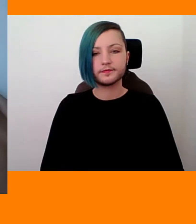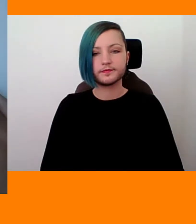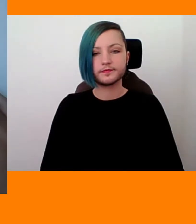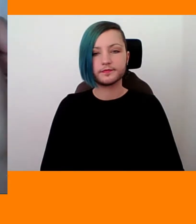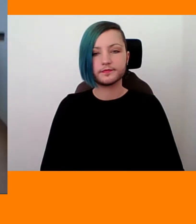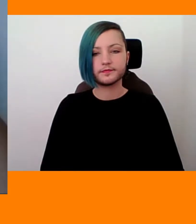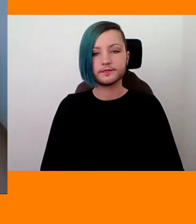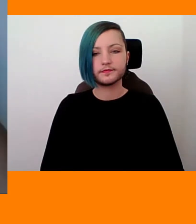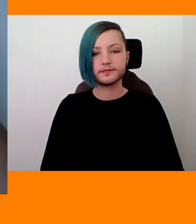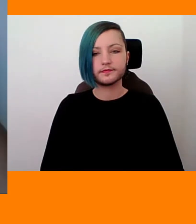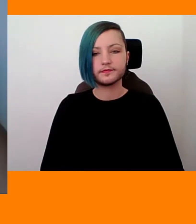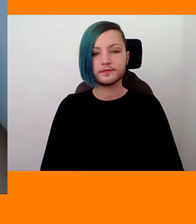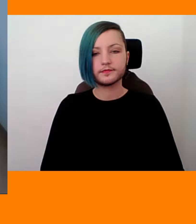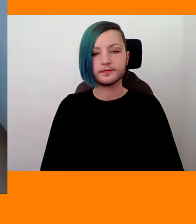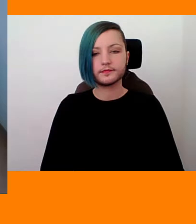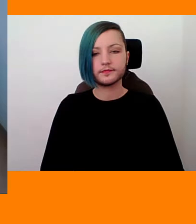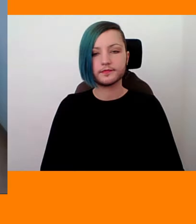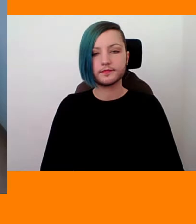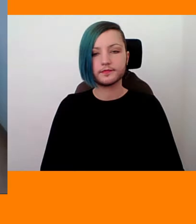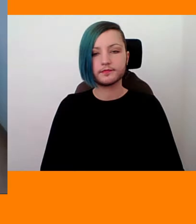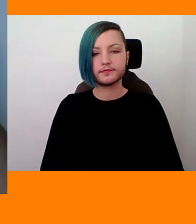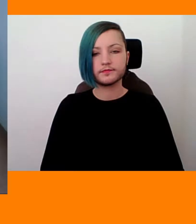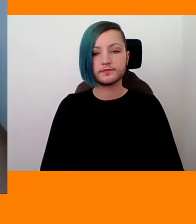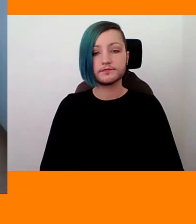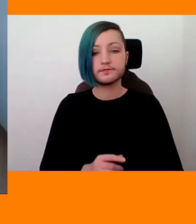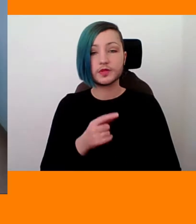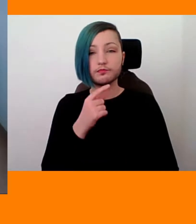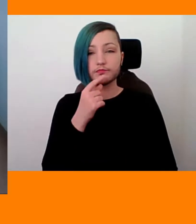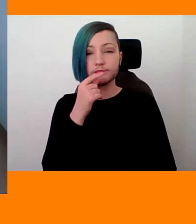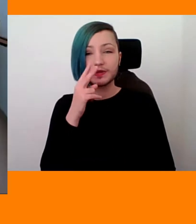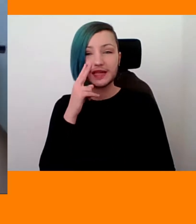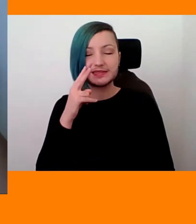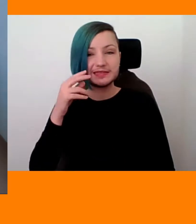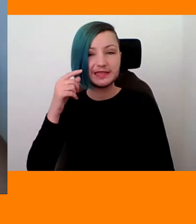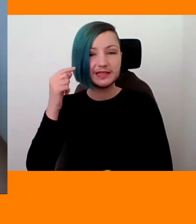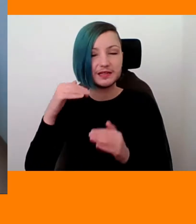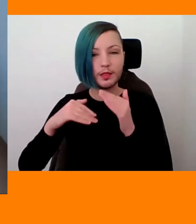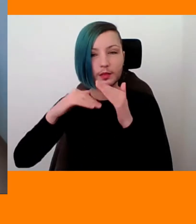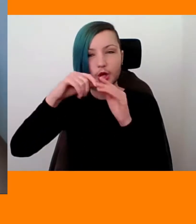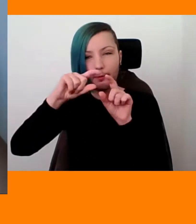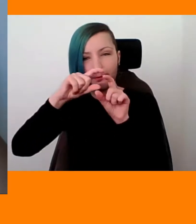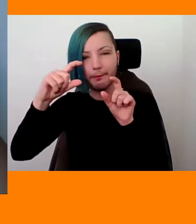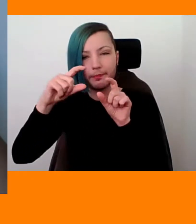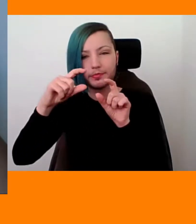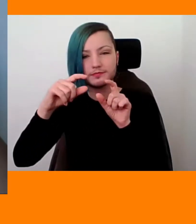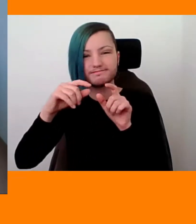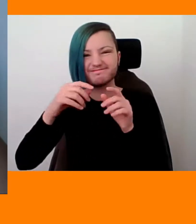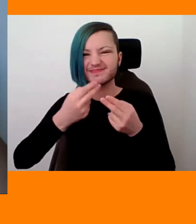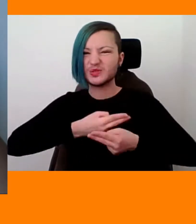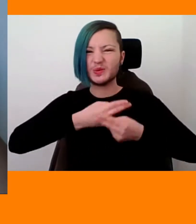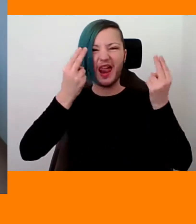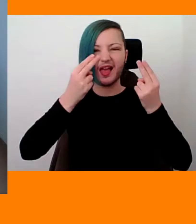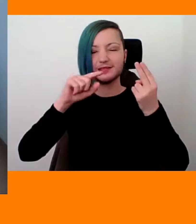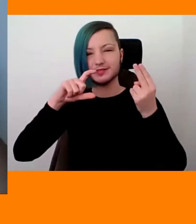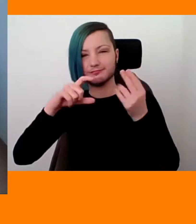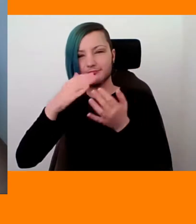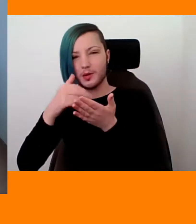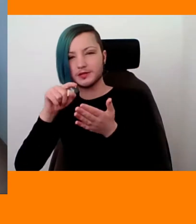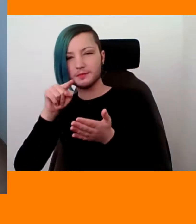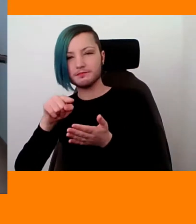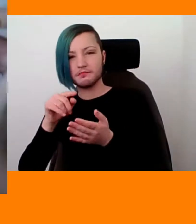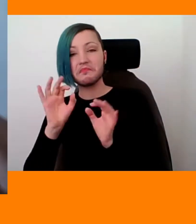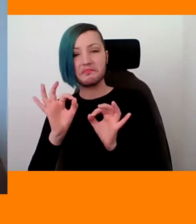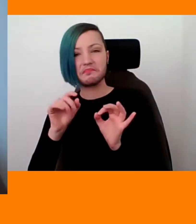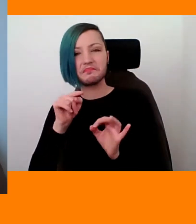And now those sections, you can see here, this is a little bit too light. This is more what you need it to look like.